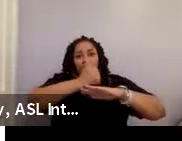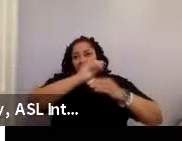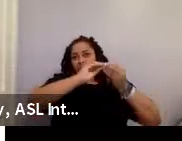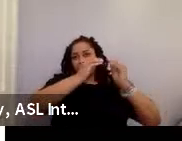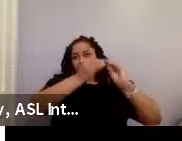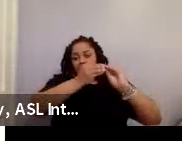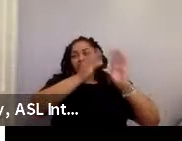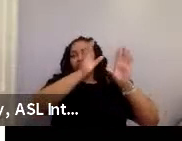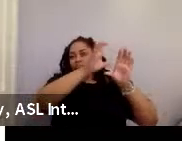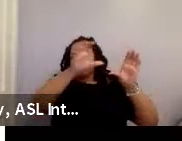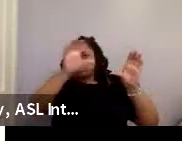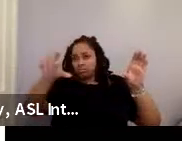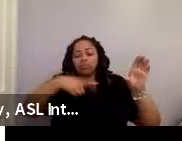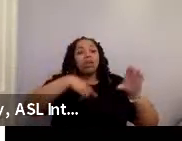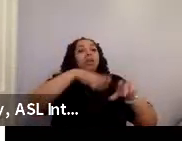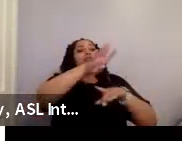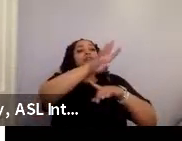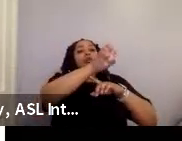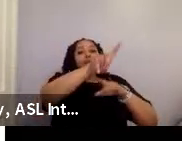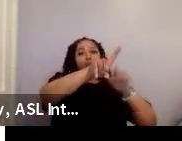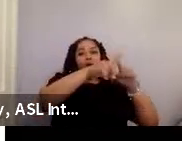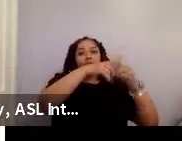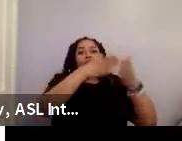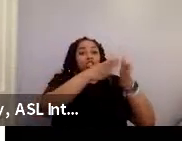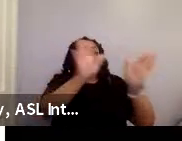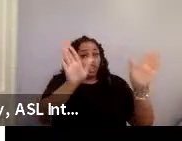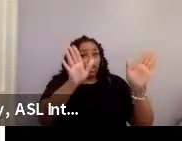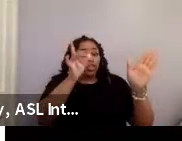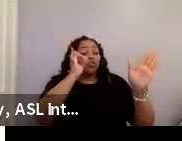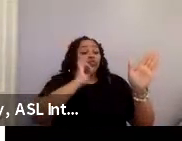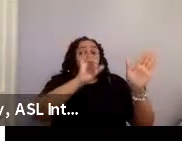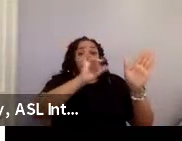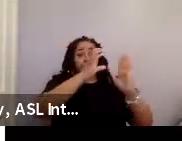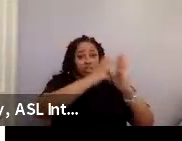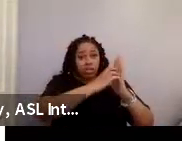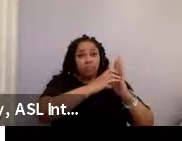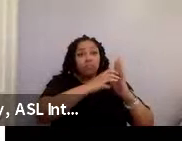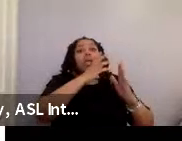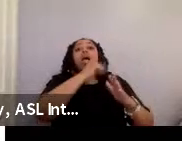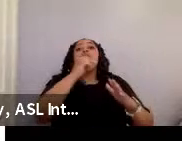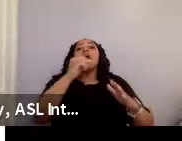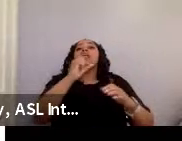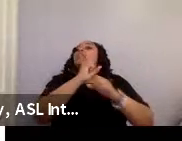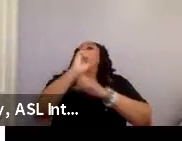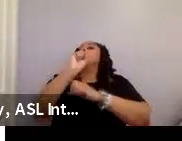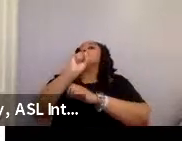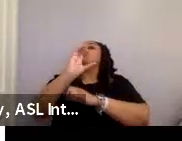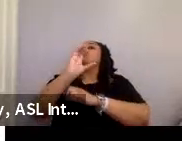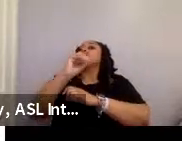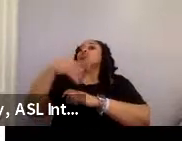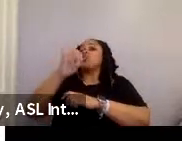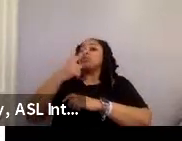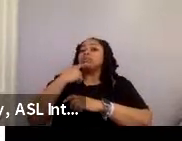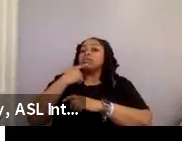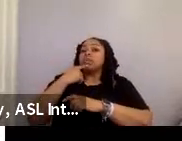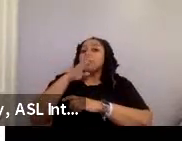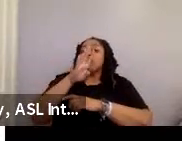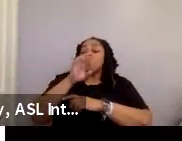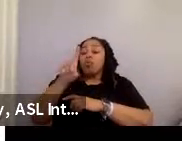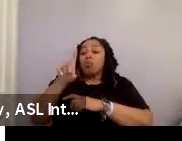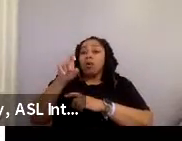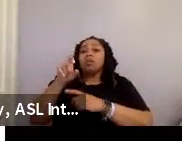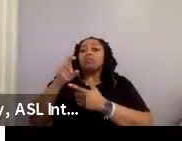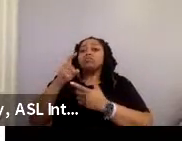order. So we have the 401, the general provisions for the chapter, and the scoping says the requirements of Chapter 4 shall apply